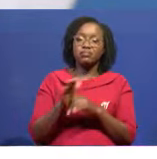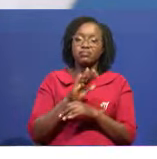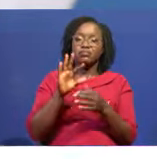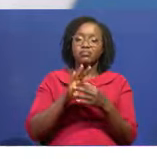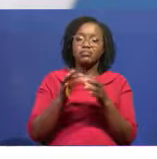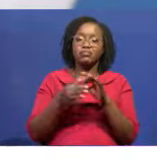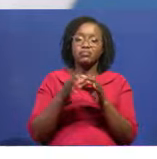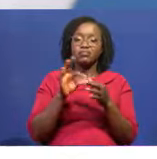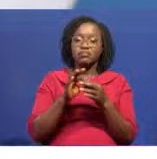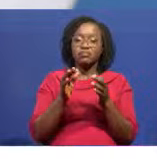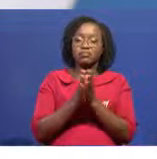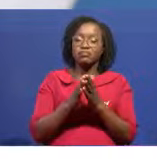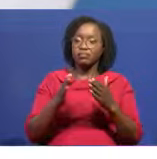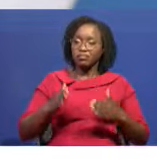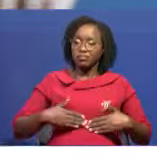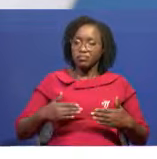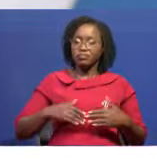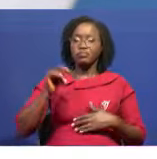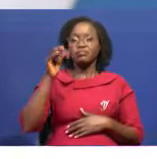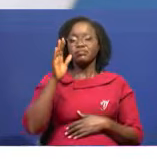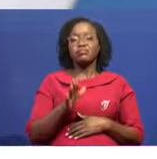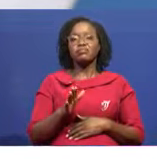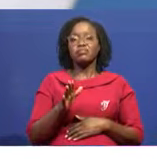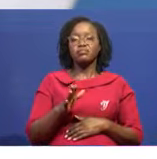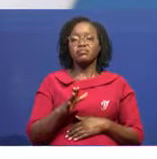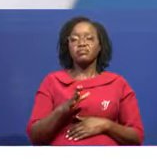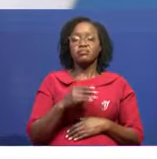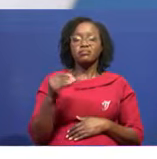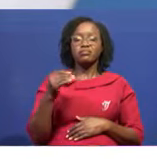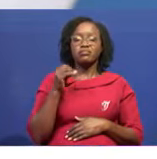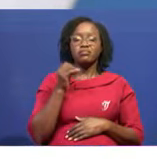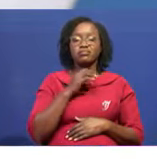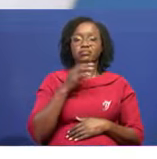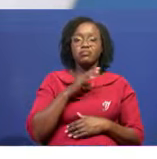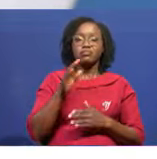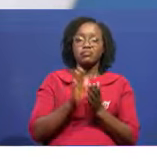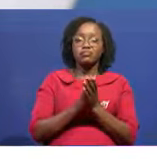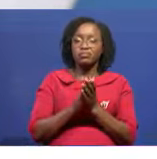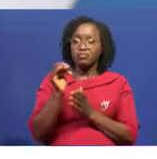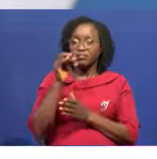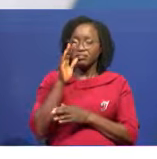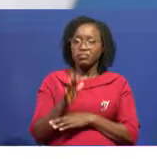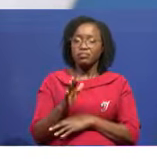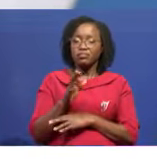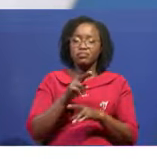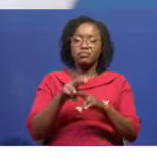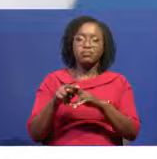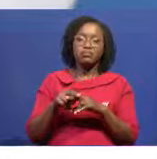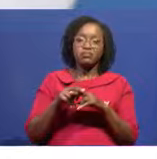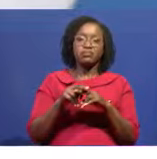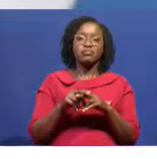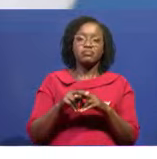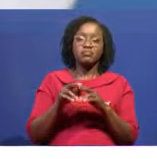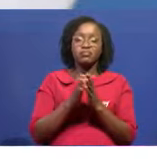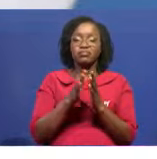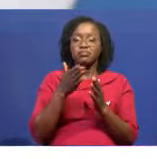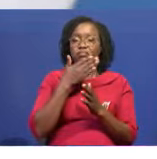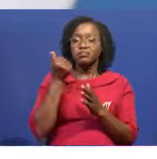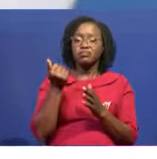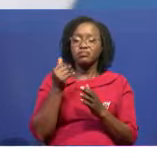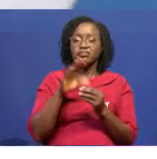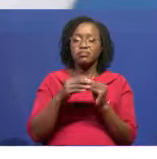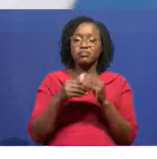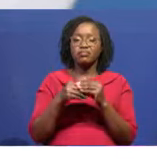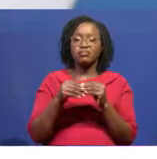chain of happy Kenyans and disgruntled Kenyans, and you need to sit down and see how best you can create